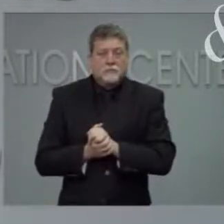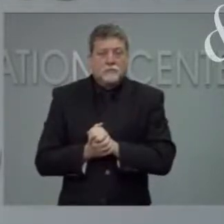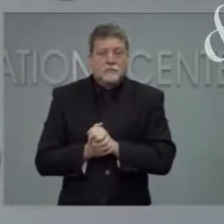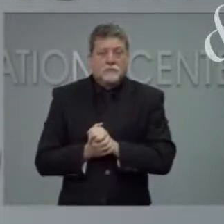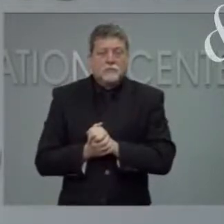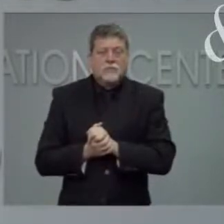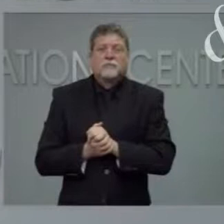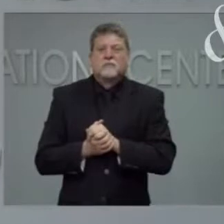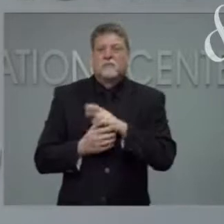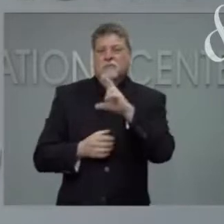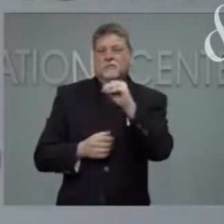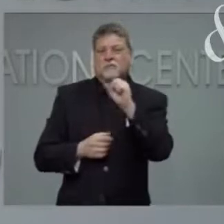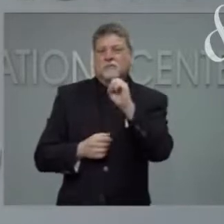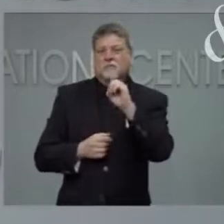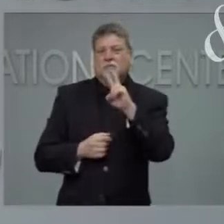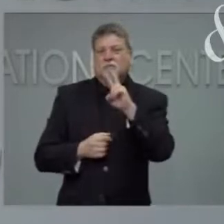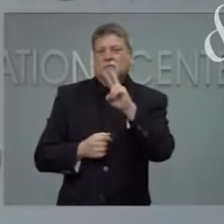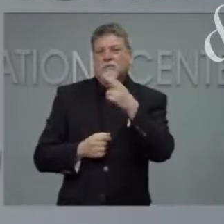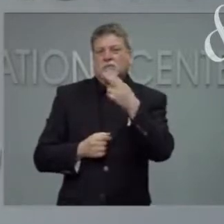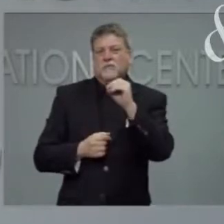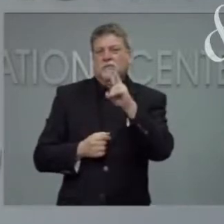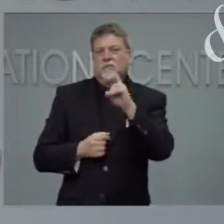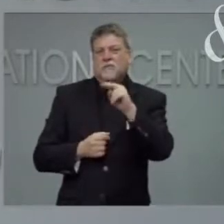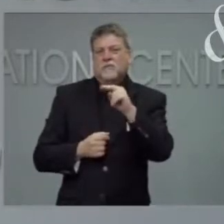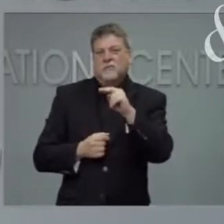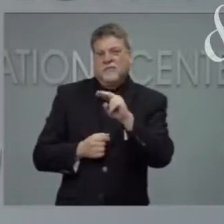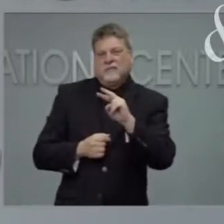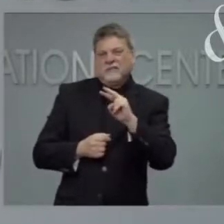We have a follow-up, Rose Hoban, North Carolina Health News.